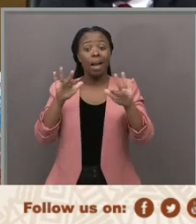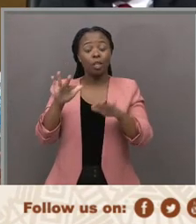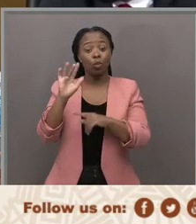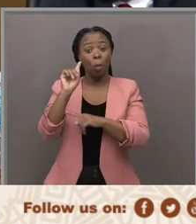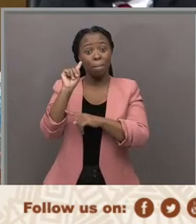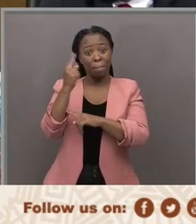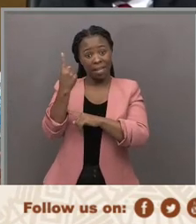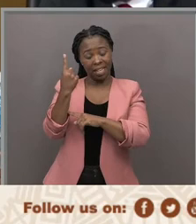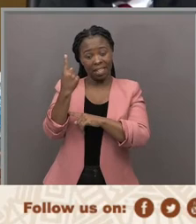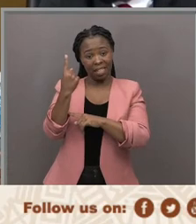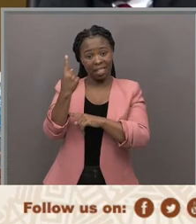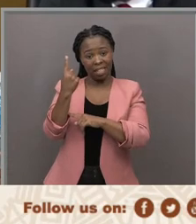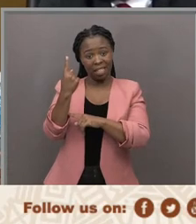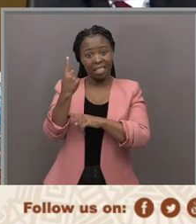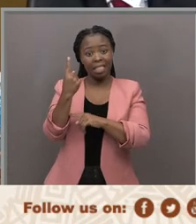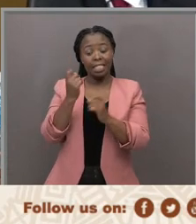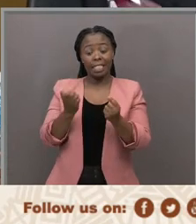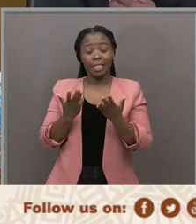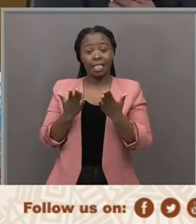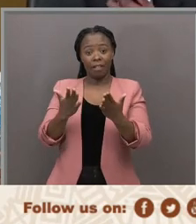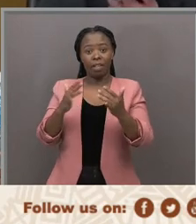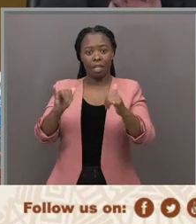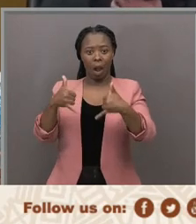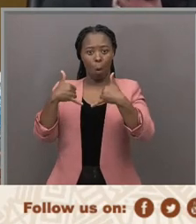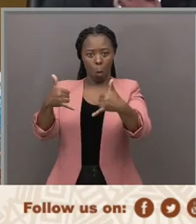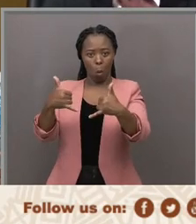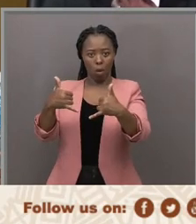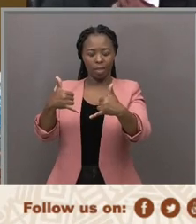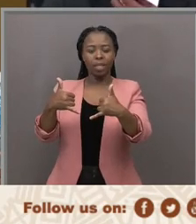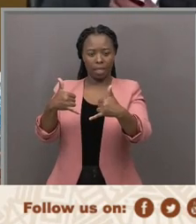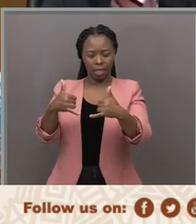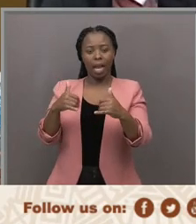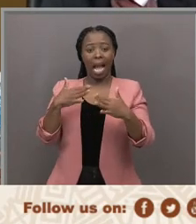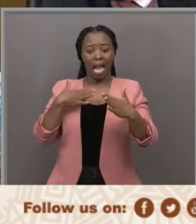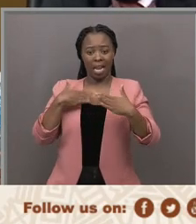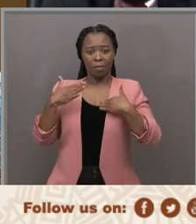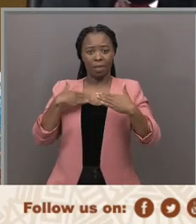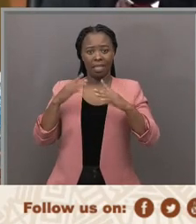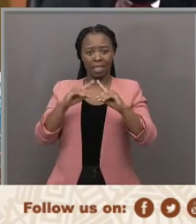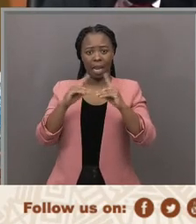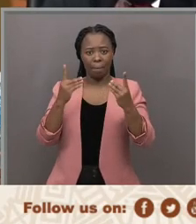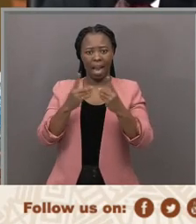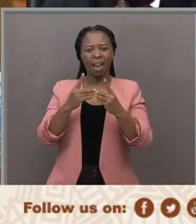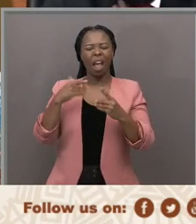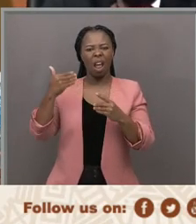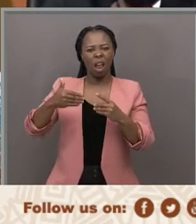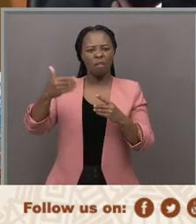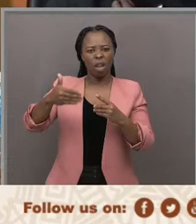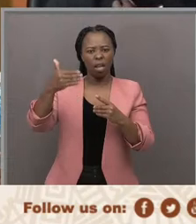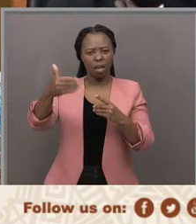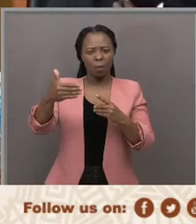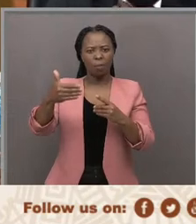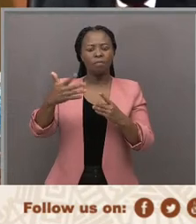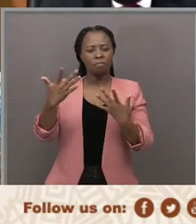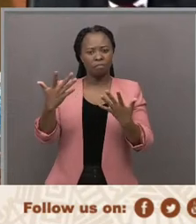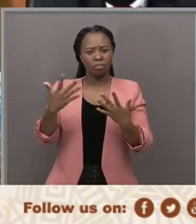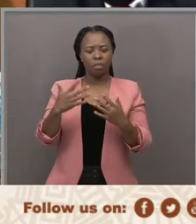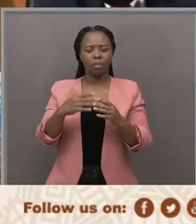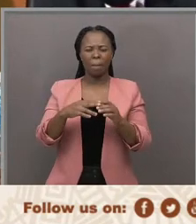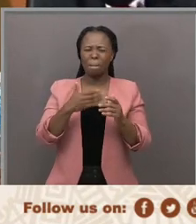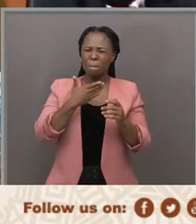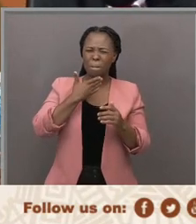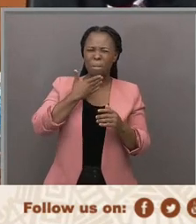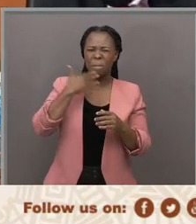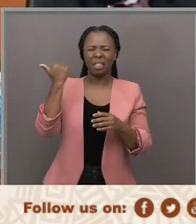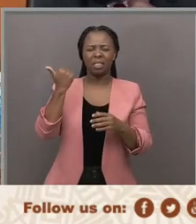Awards run by the Public Service and Administration Department every year to identify the best functioning departments